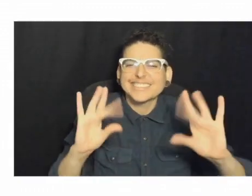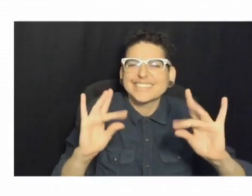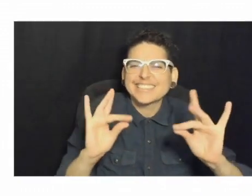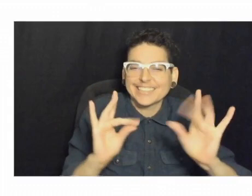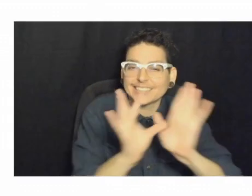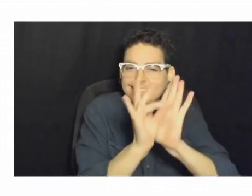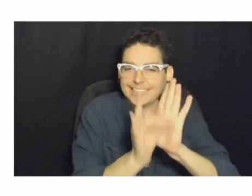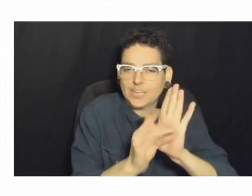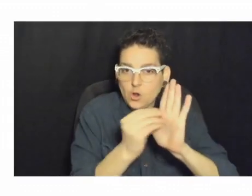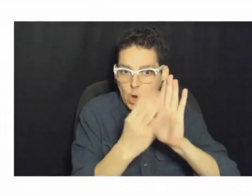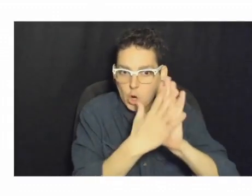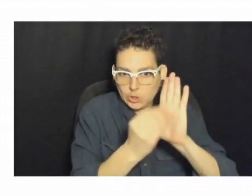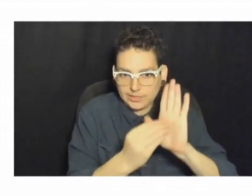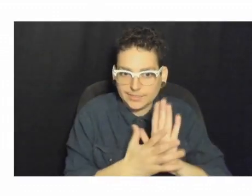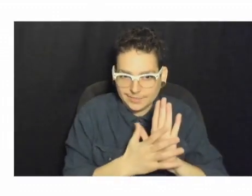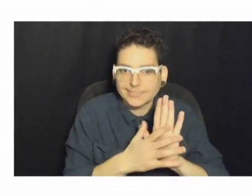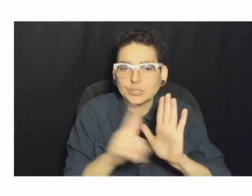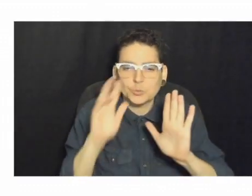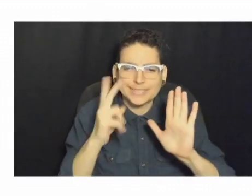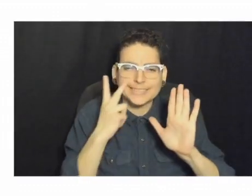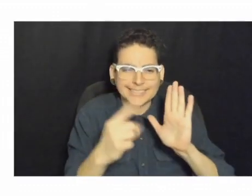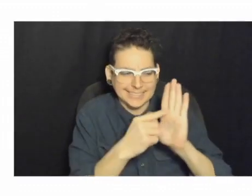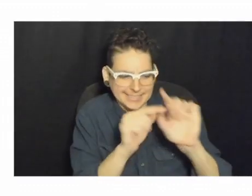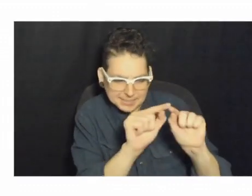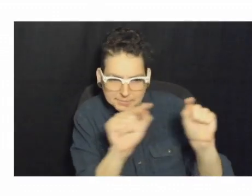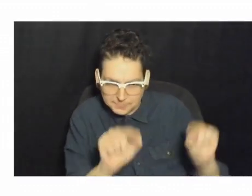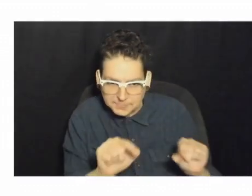color coded by